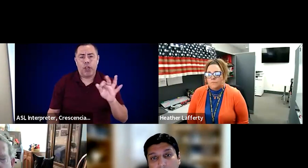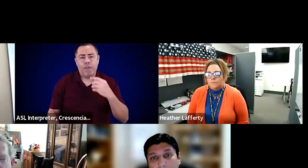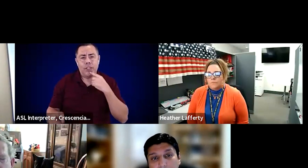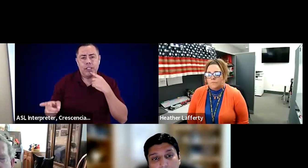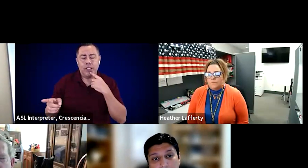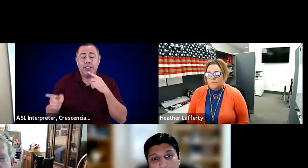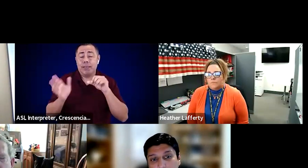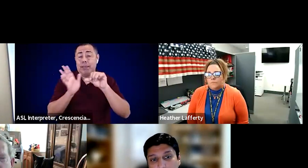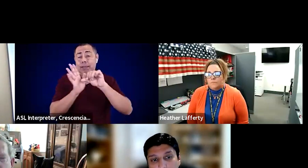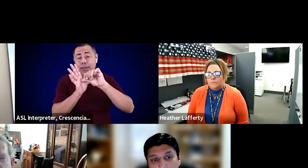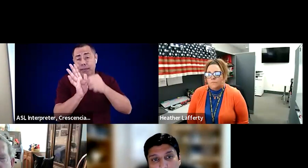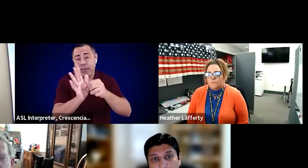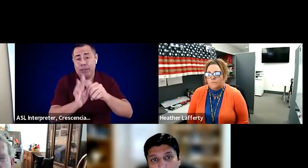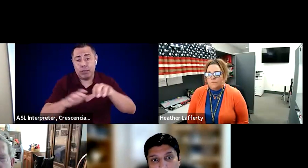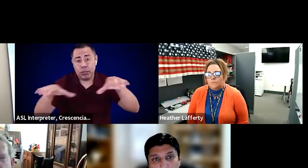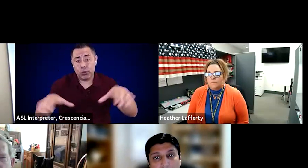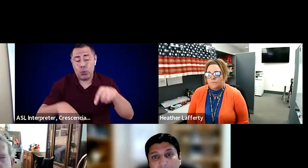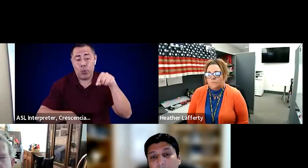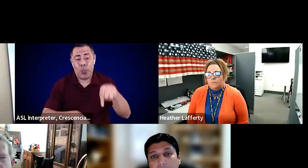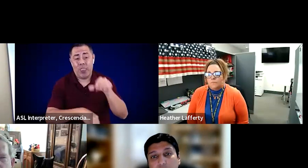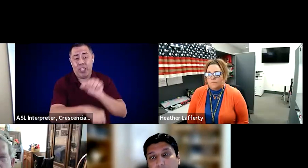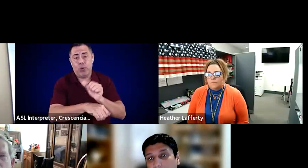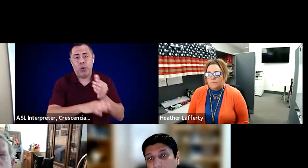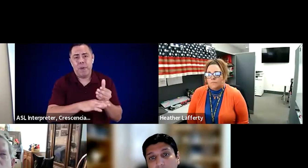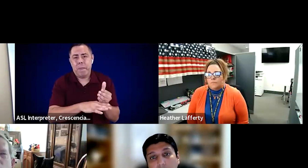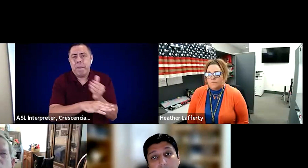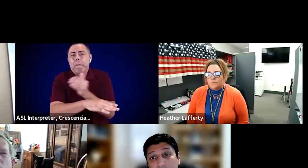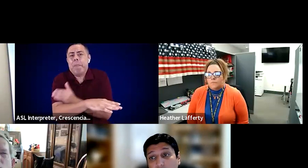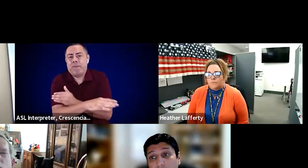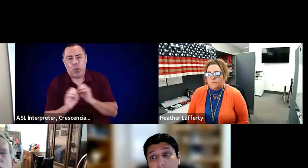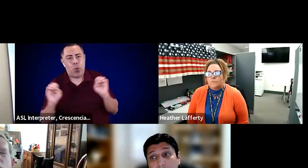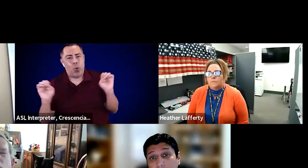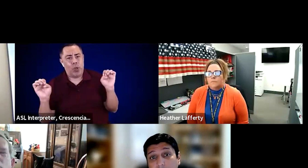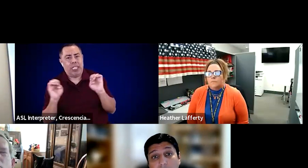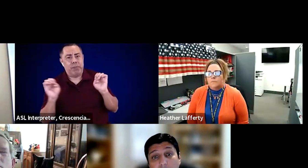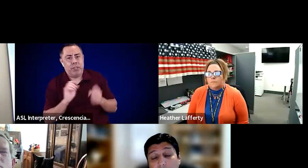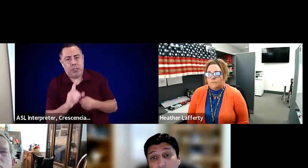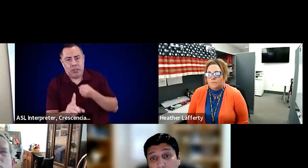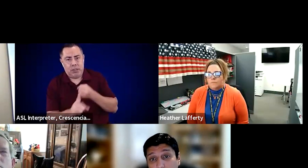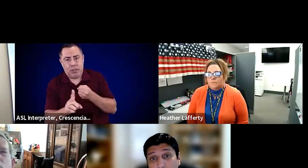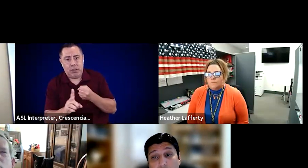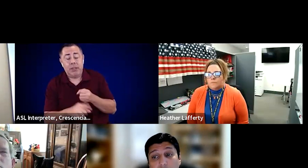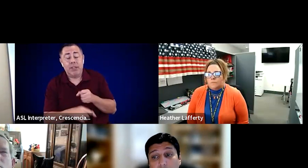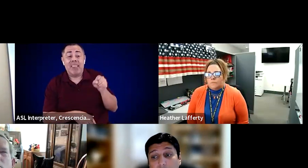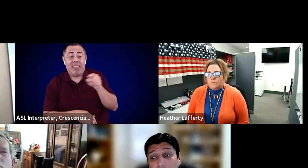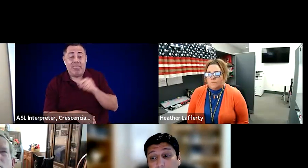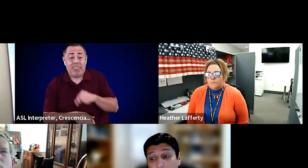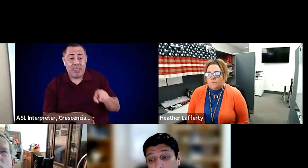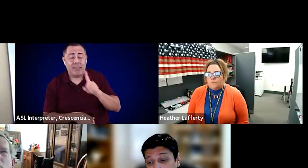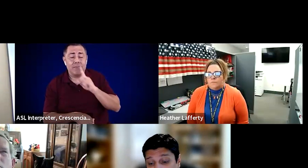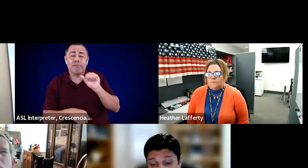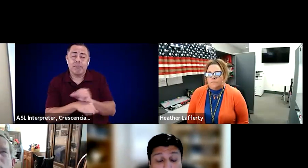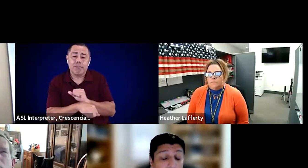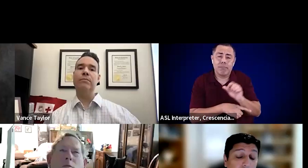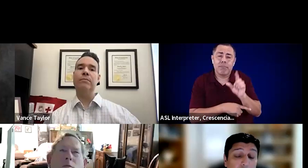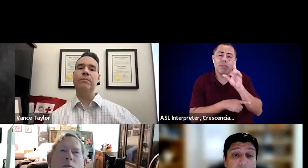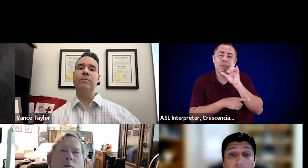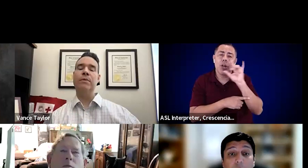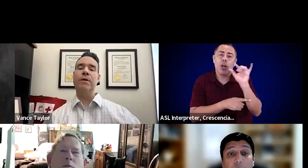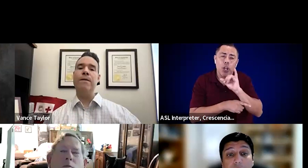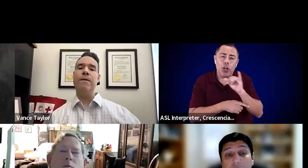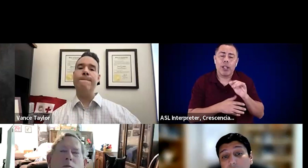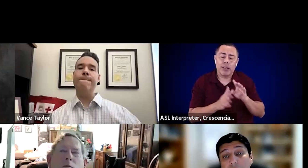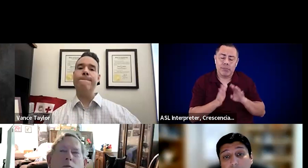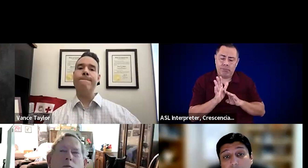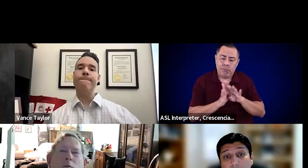emergency happens. This is really a best practice to build trust, making sure the community knows